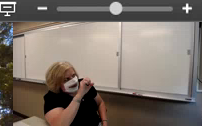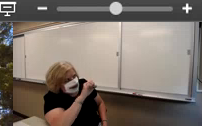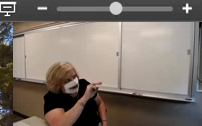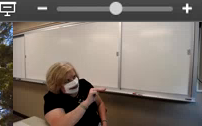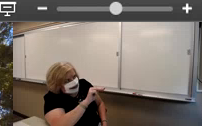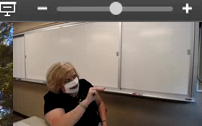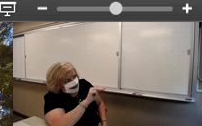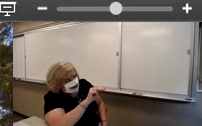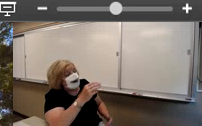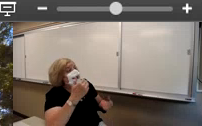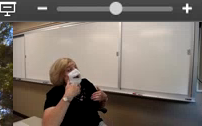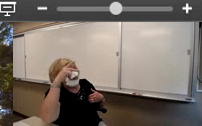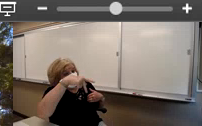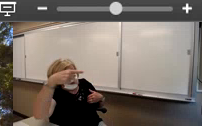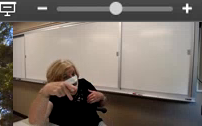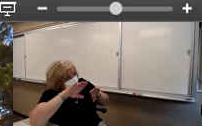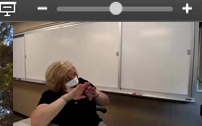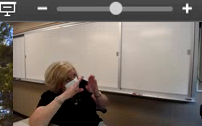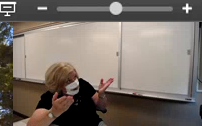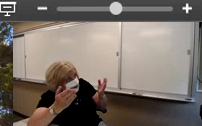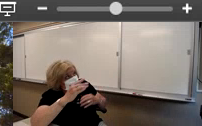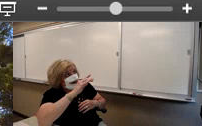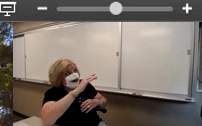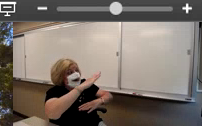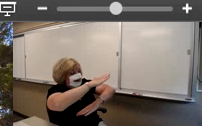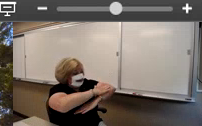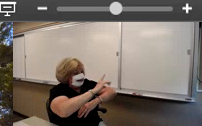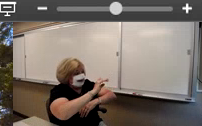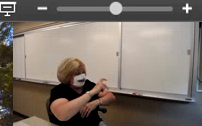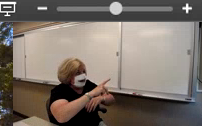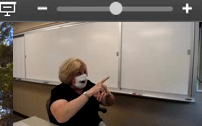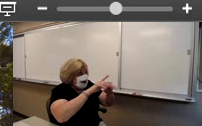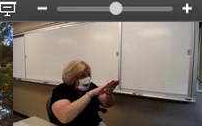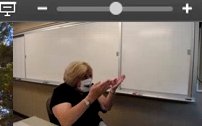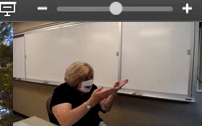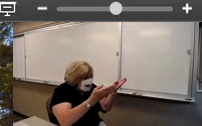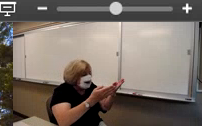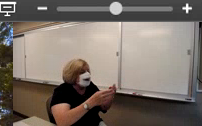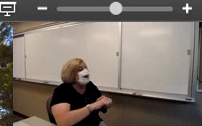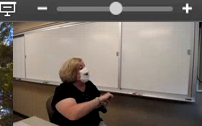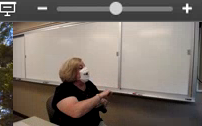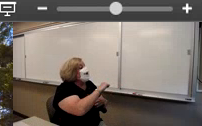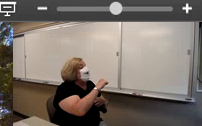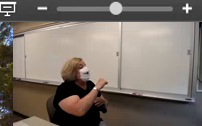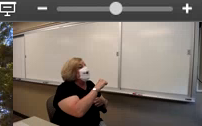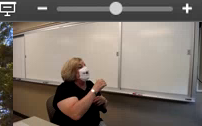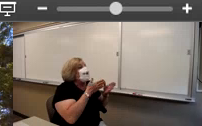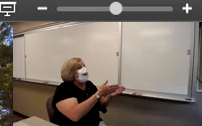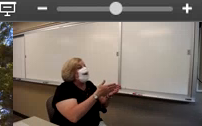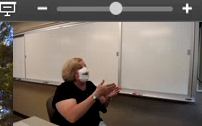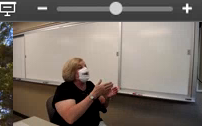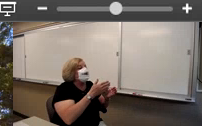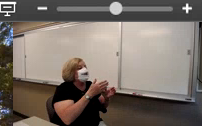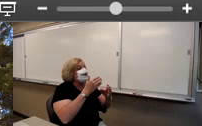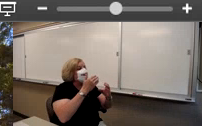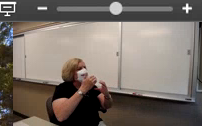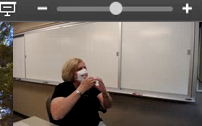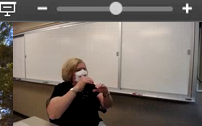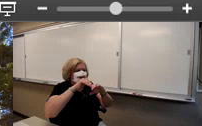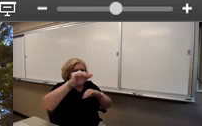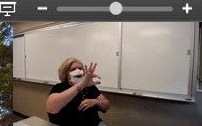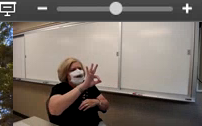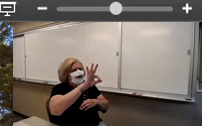I have PowerPoint open. I have my desktop open. There is a whiteboard where you can whiteboard and annotate. So if you